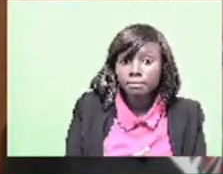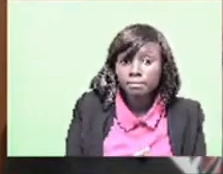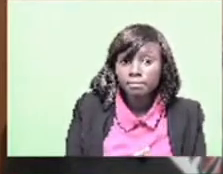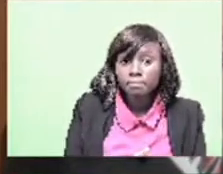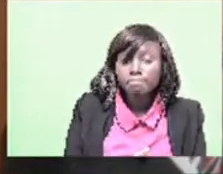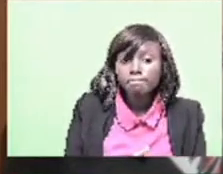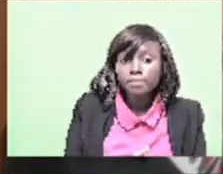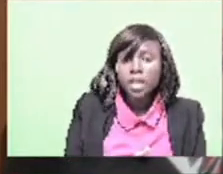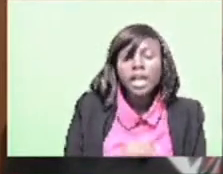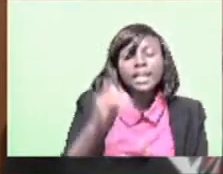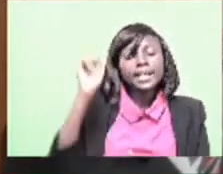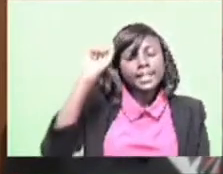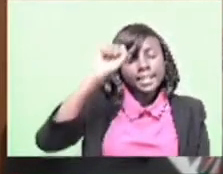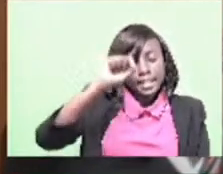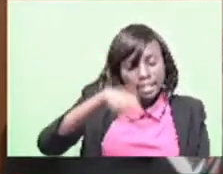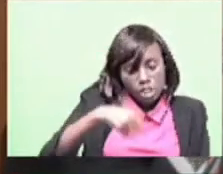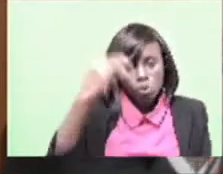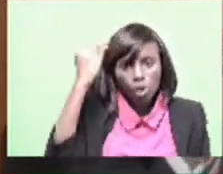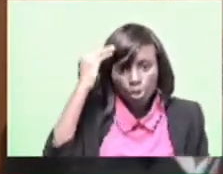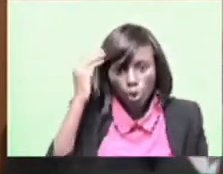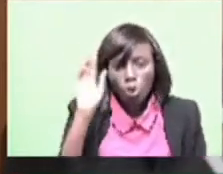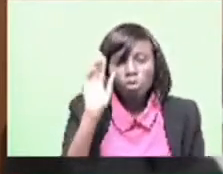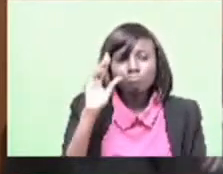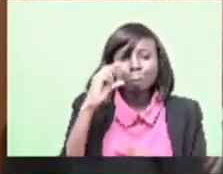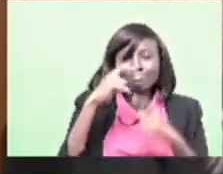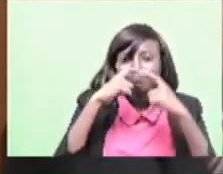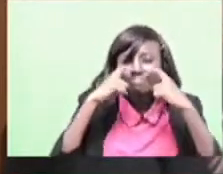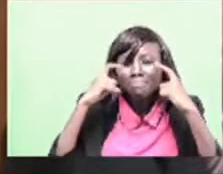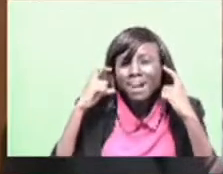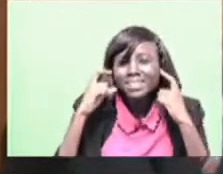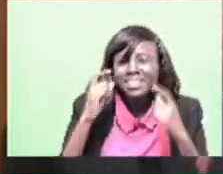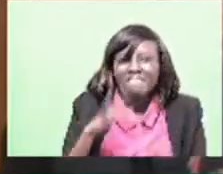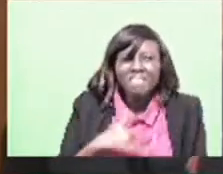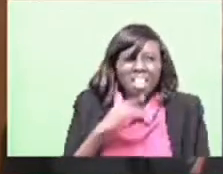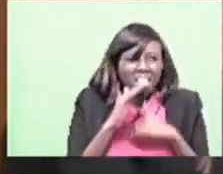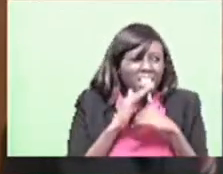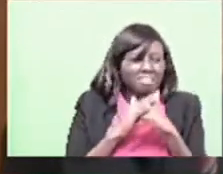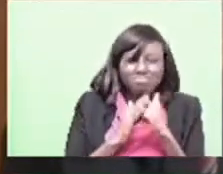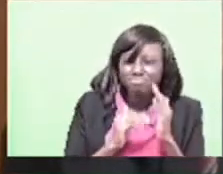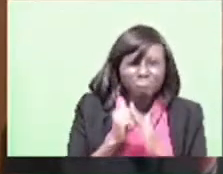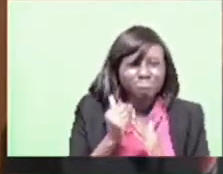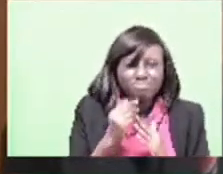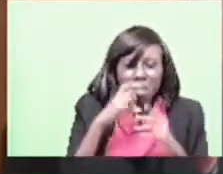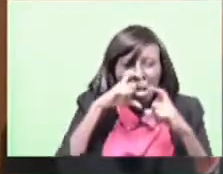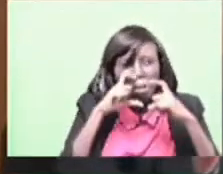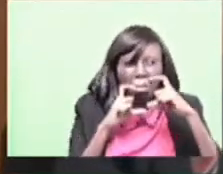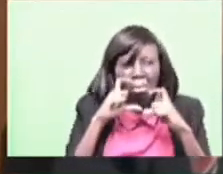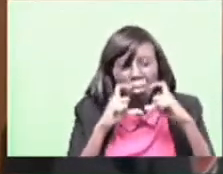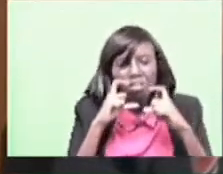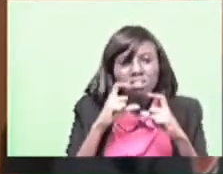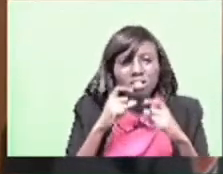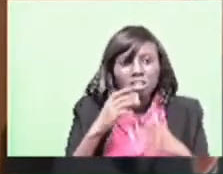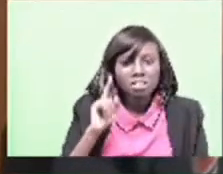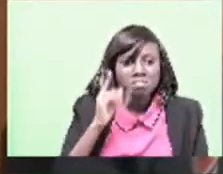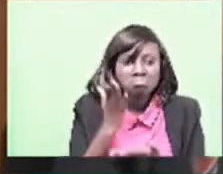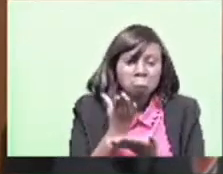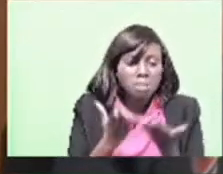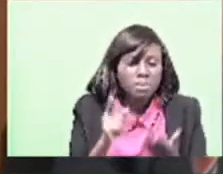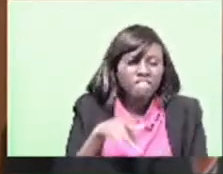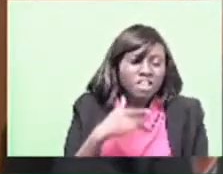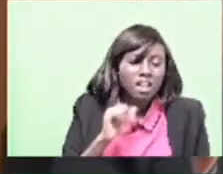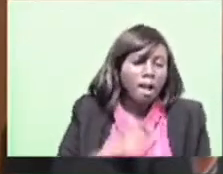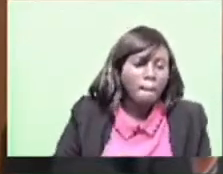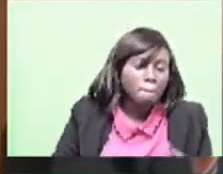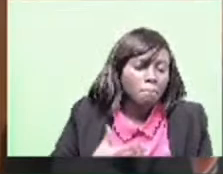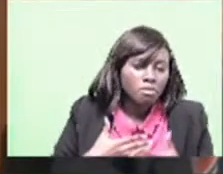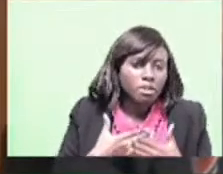uncomfortable, for most people, there are no medical side effects and a lot more benefits at the end of the day. So a